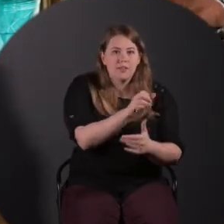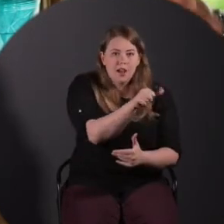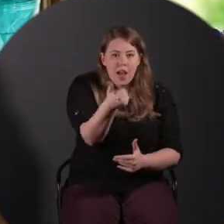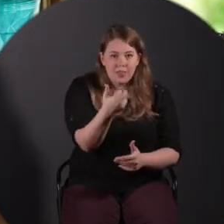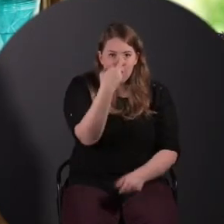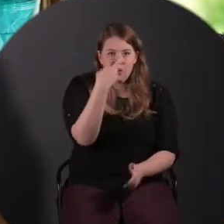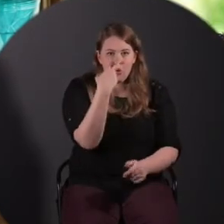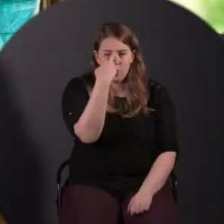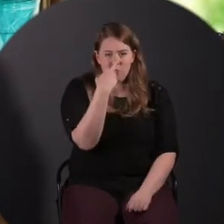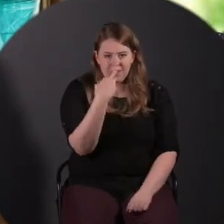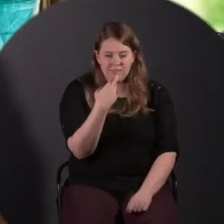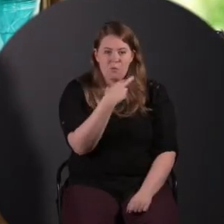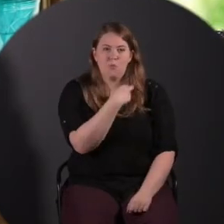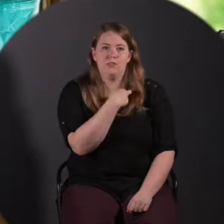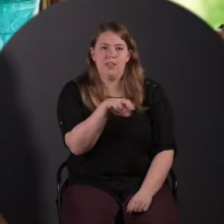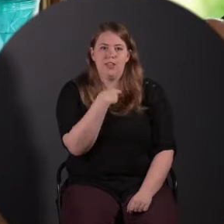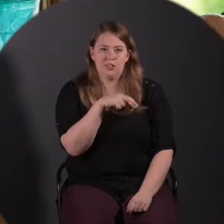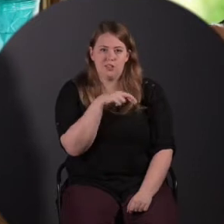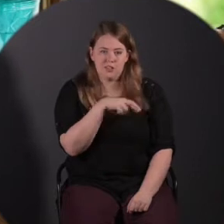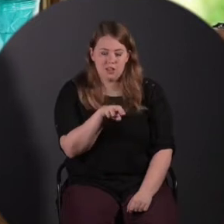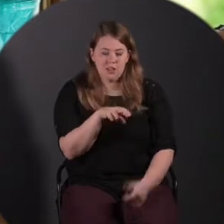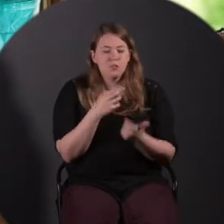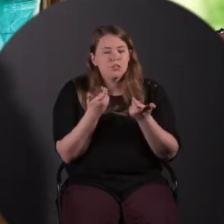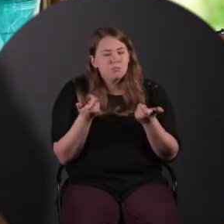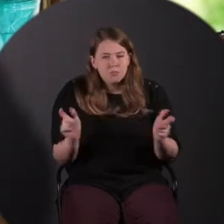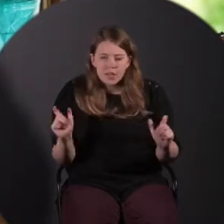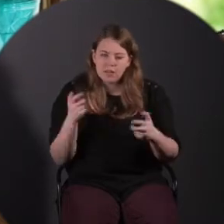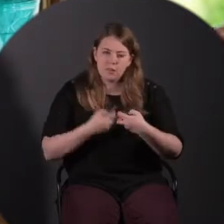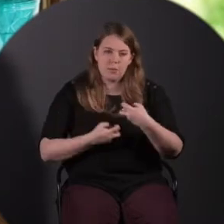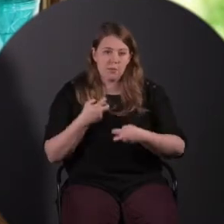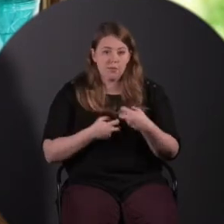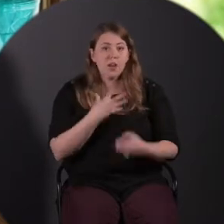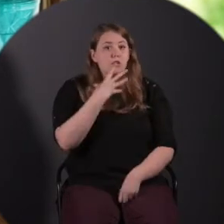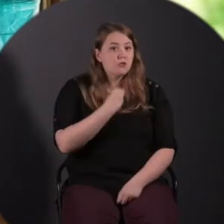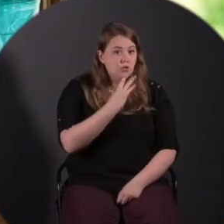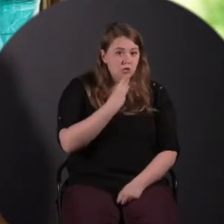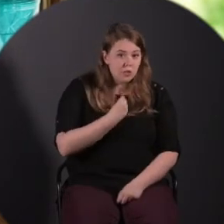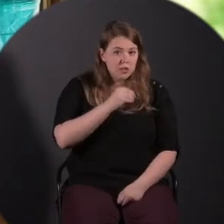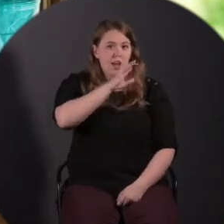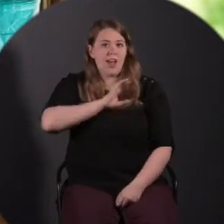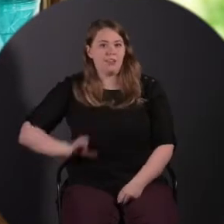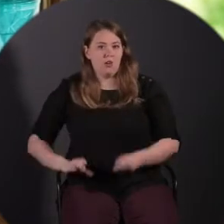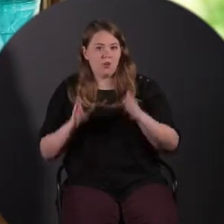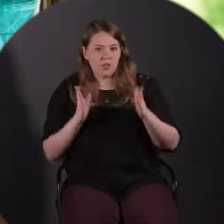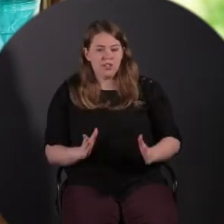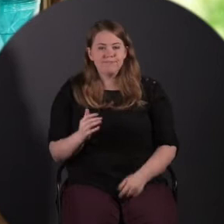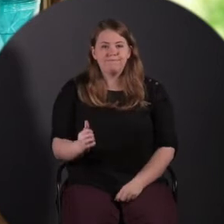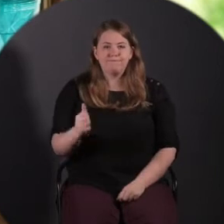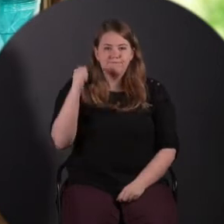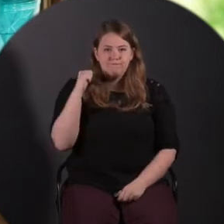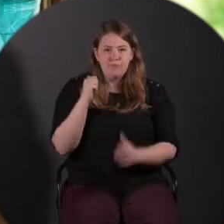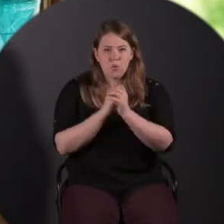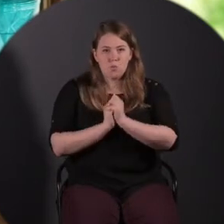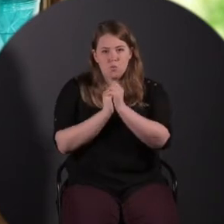and Christians. It was a big problem. And so the Jews and the Christians refused to worship the emperor. They refused to